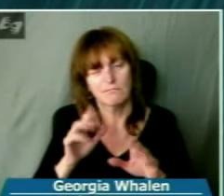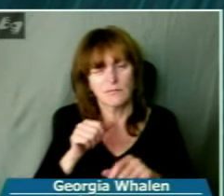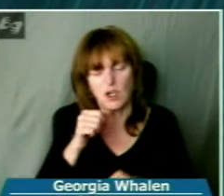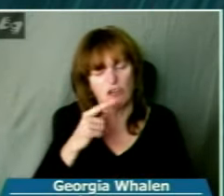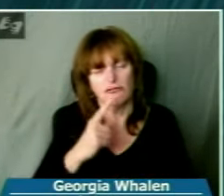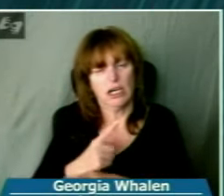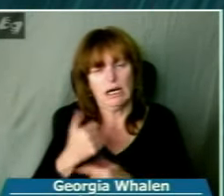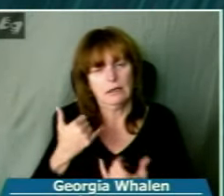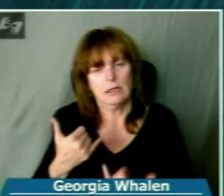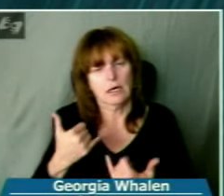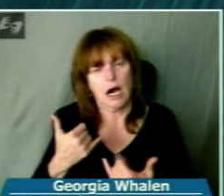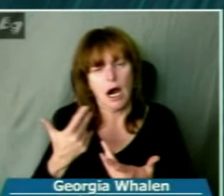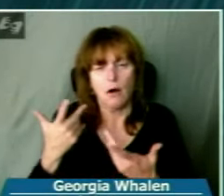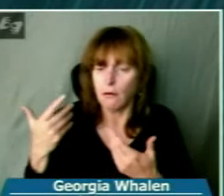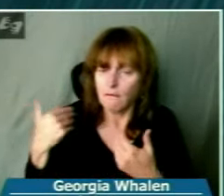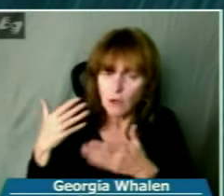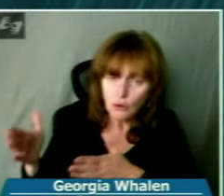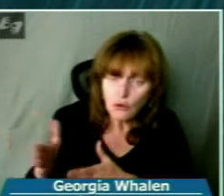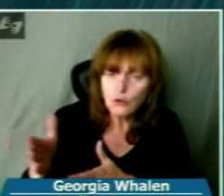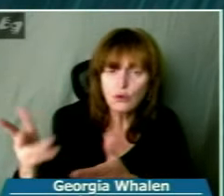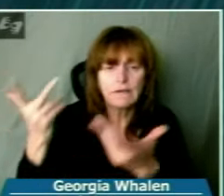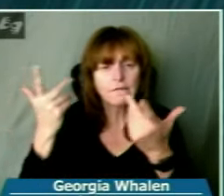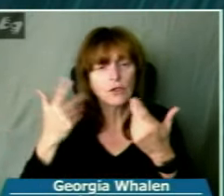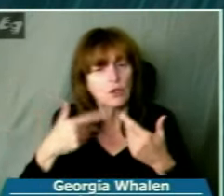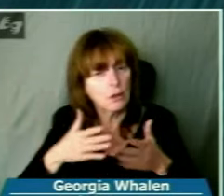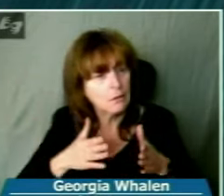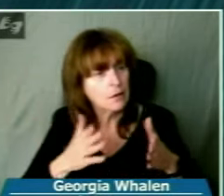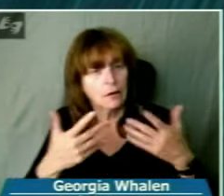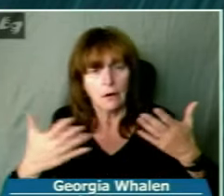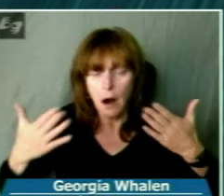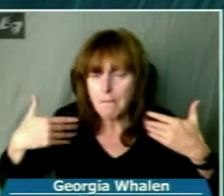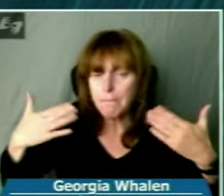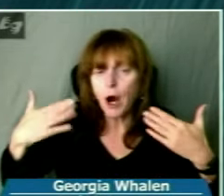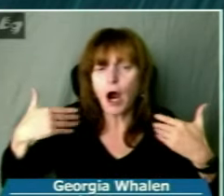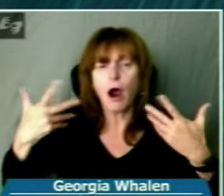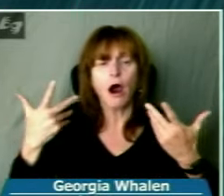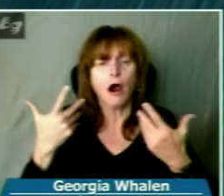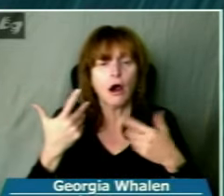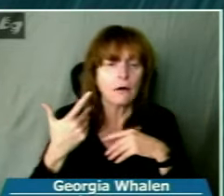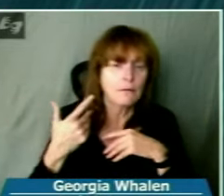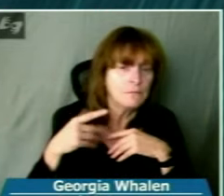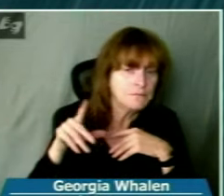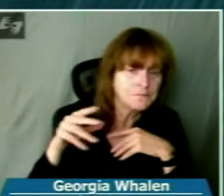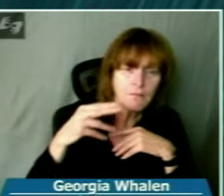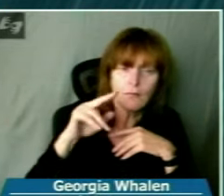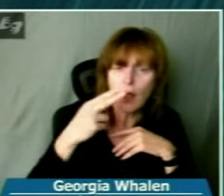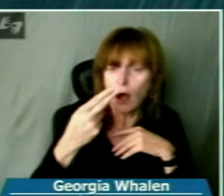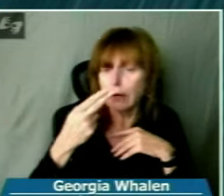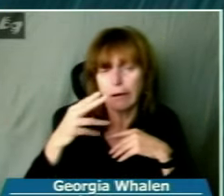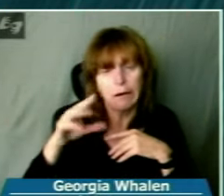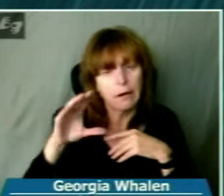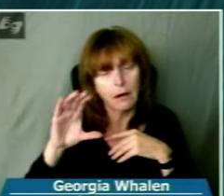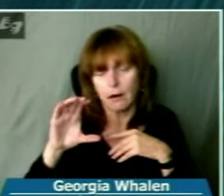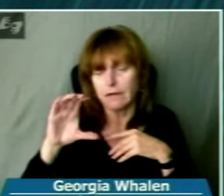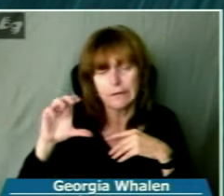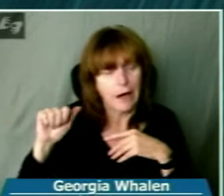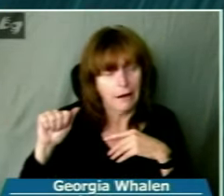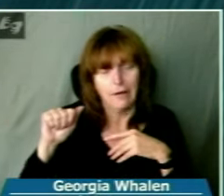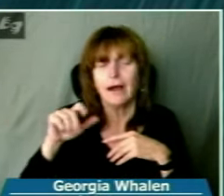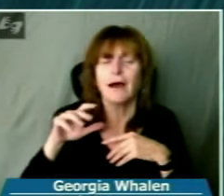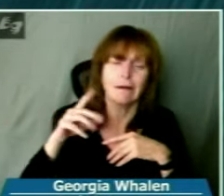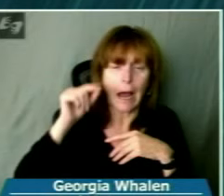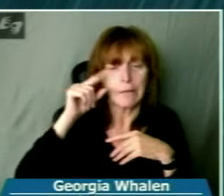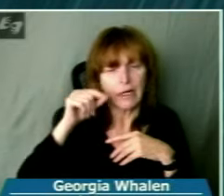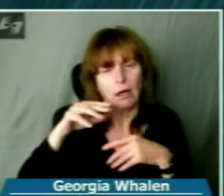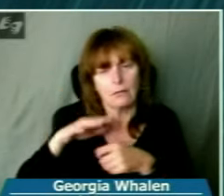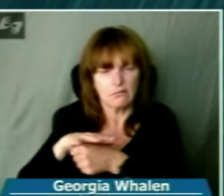are open. The Bayfront Trail is open. The parks are open. The Conservation Authority trails are open. So there's even more space now than